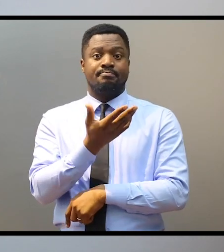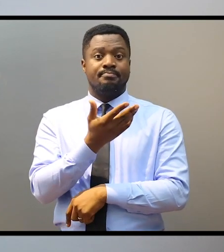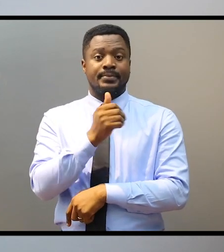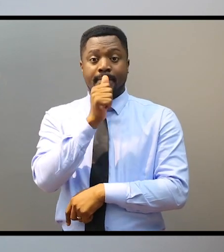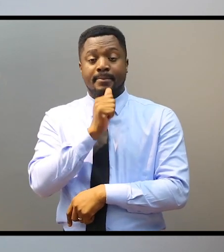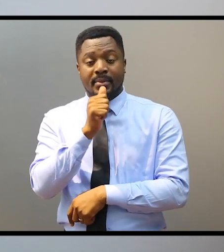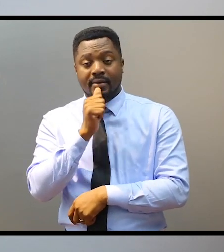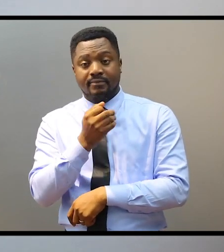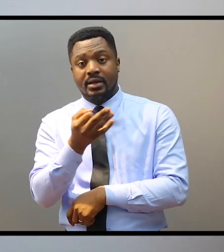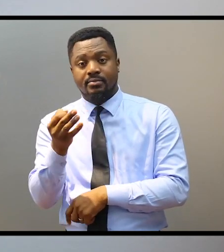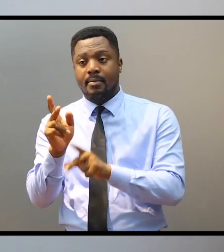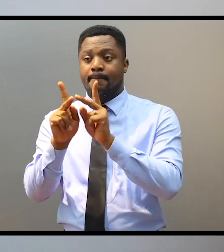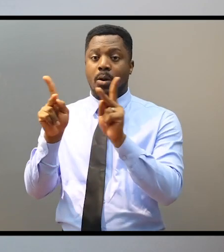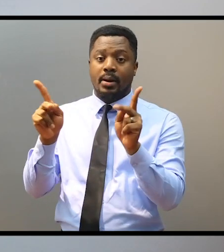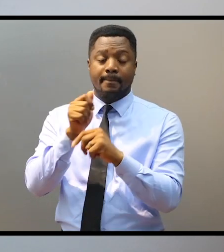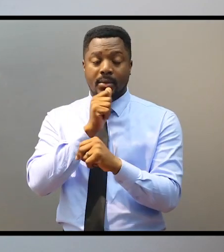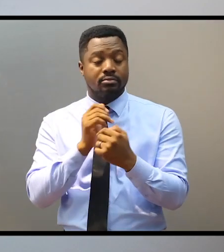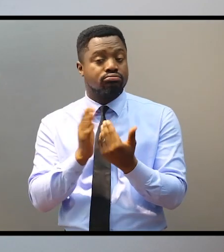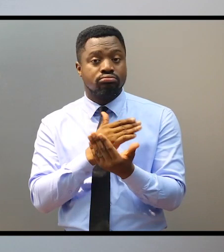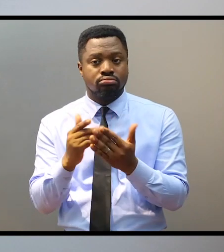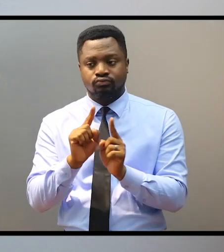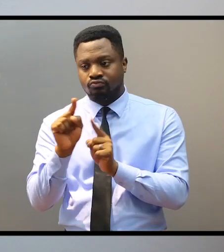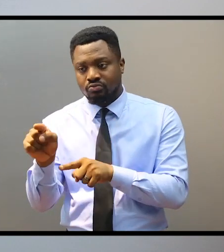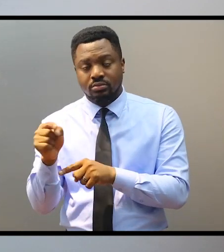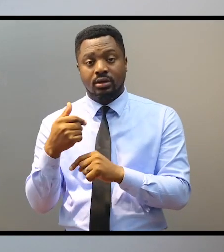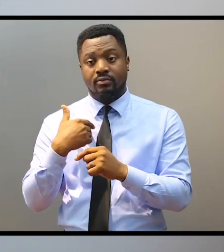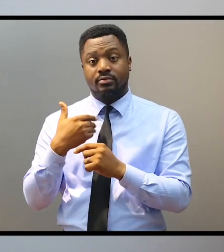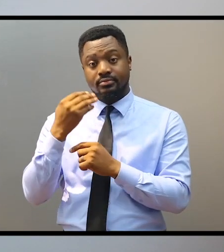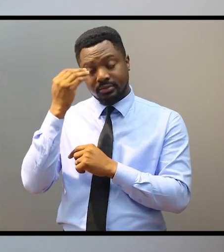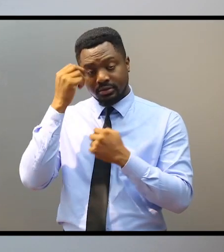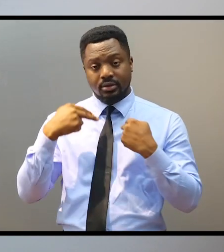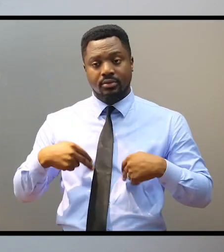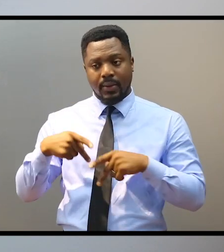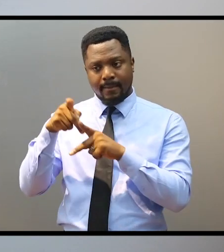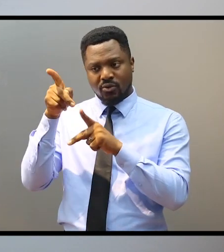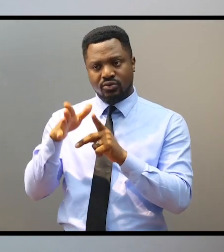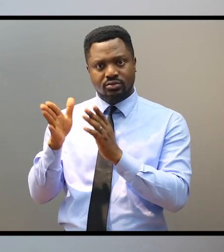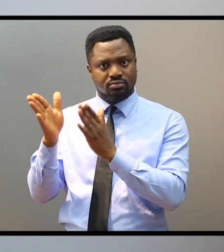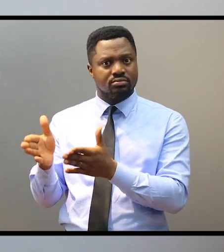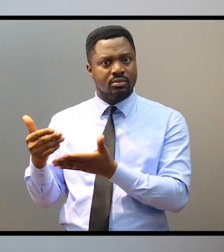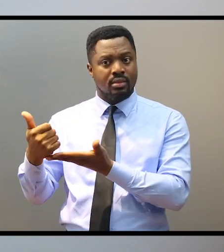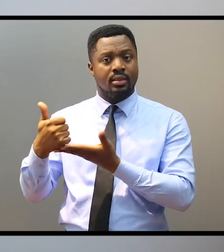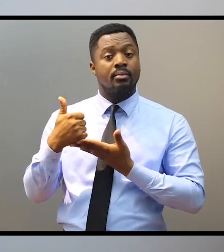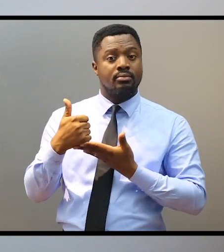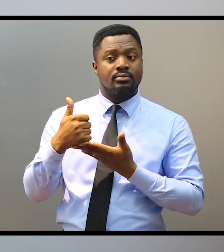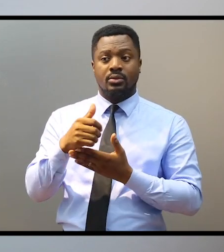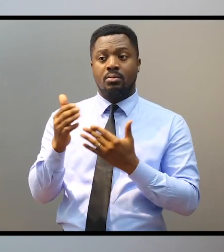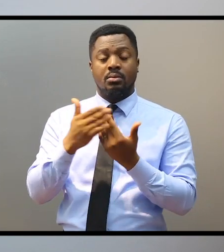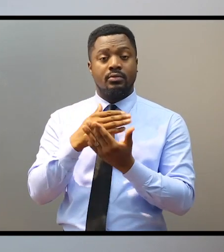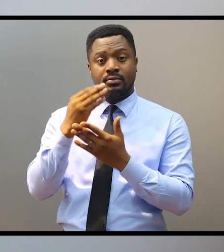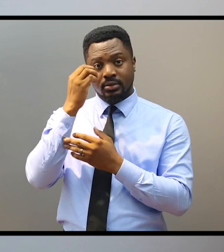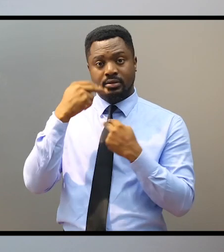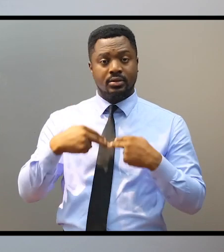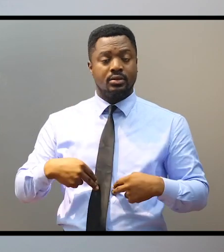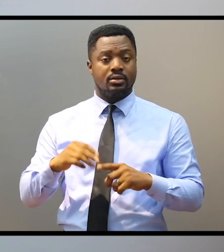hospital or a private facility, both public or private, and then you can have access to a mental health professional to help you with